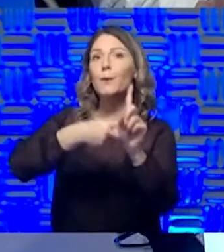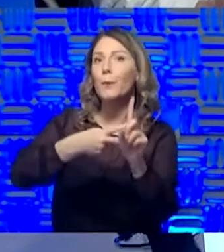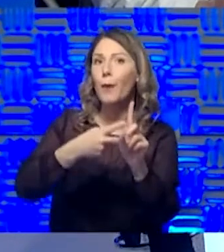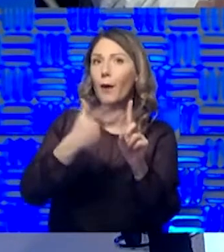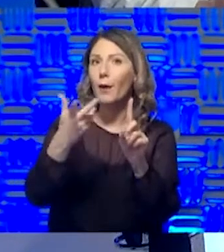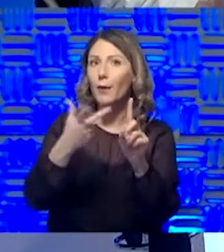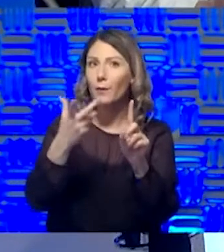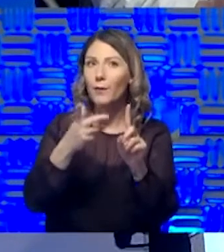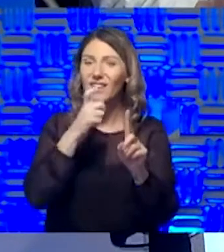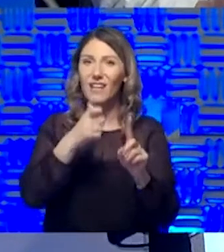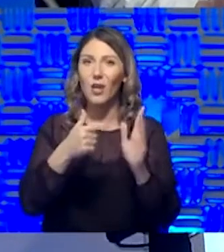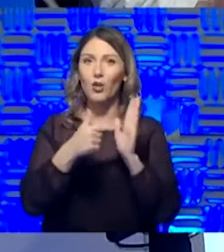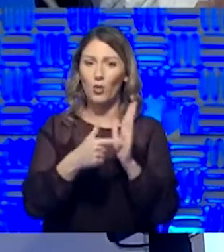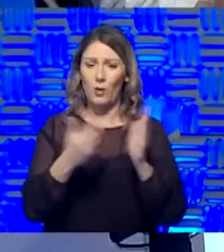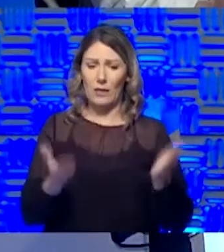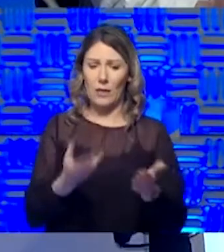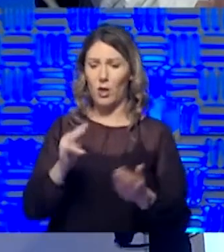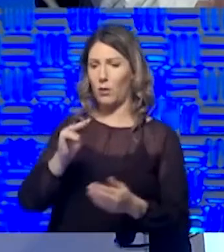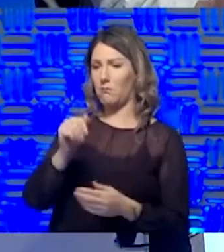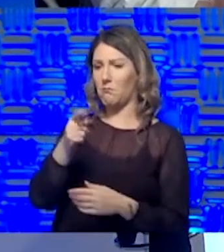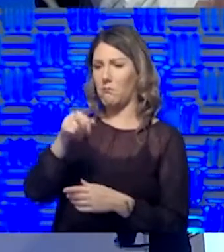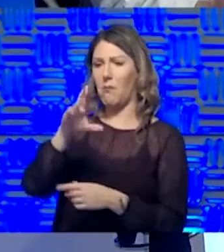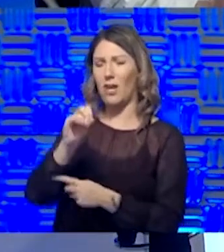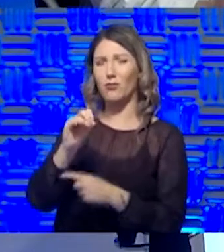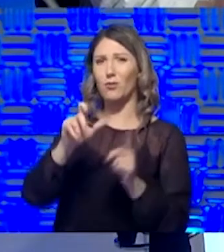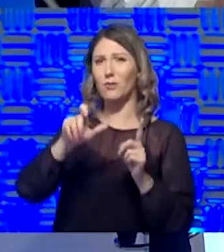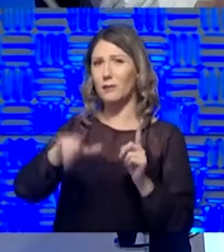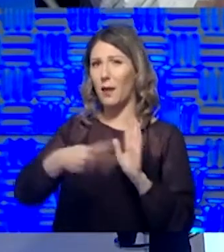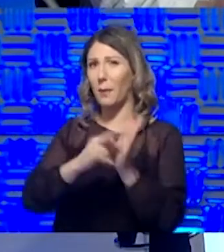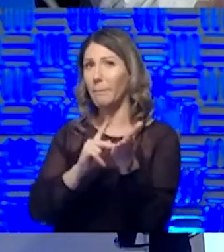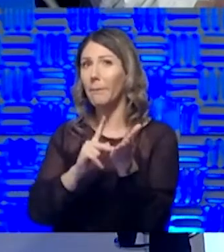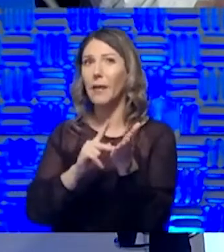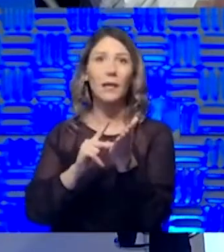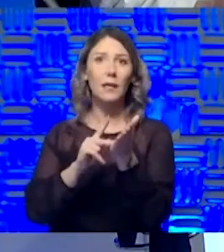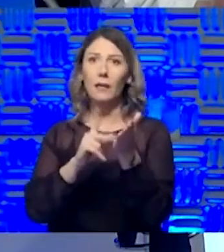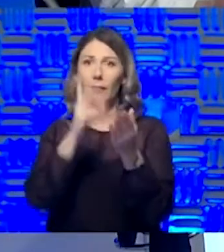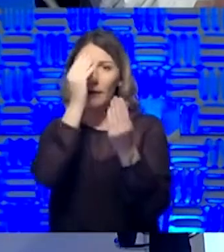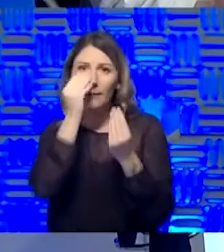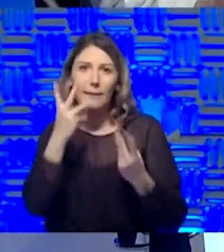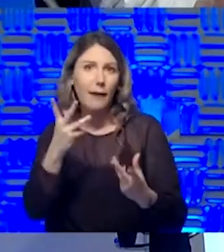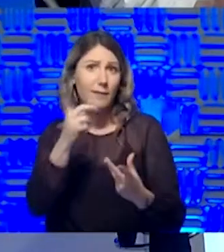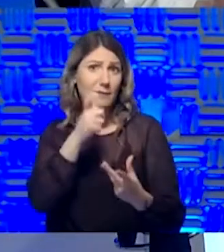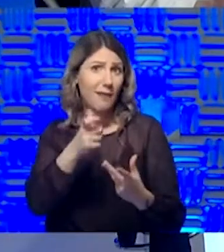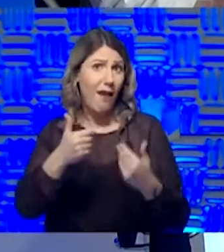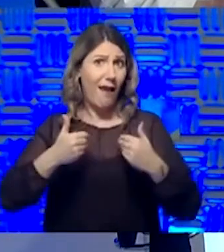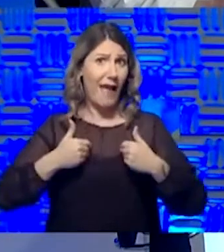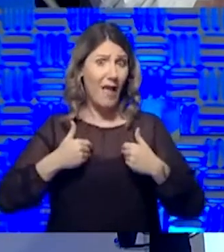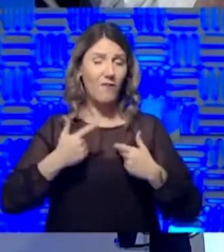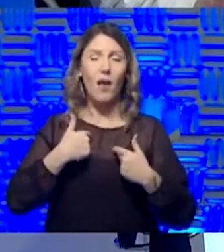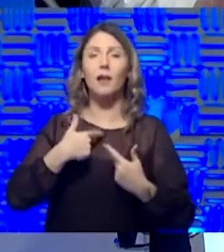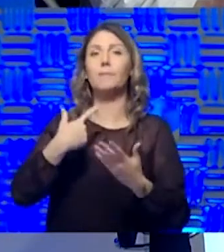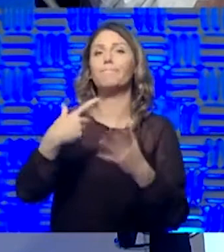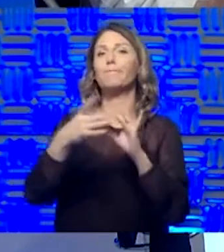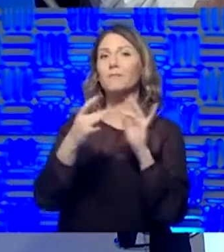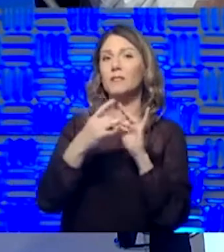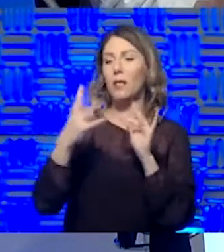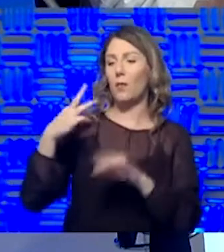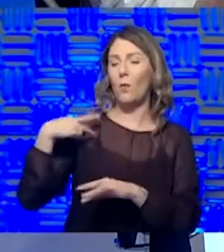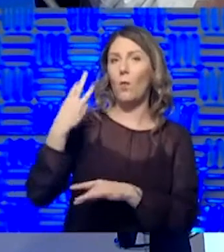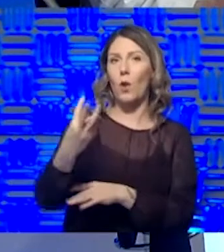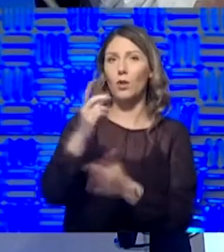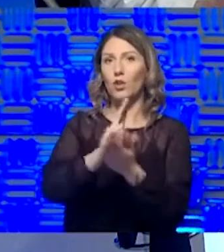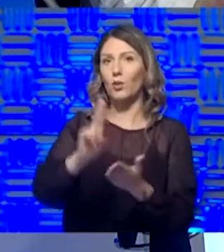deaths here in the metro, but is that because the data just doesn't exist that far in advance? And I'm talking about the Washington University model.